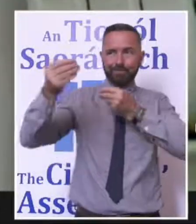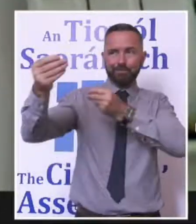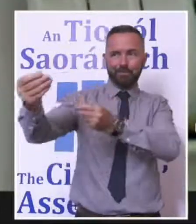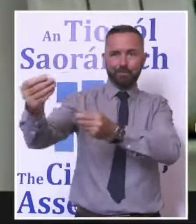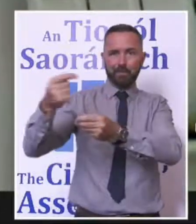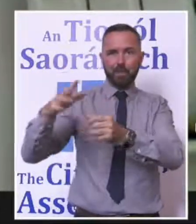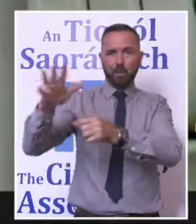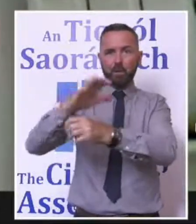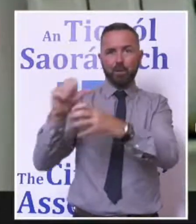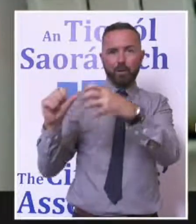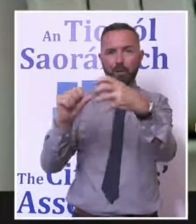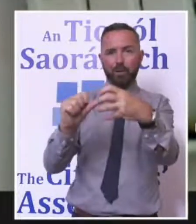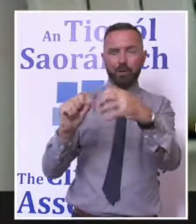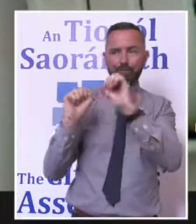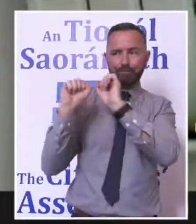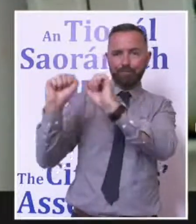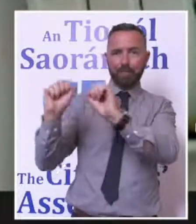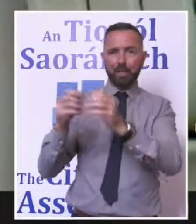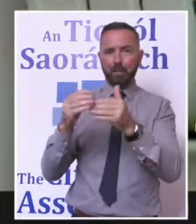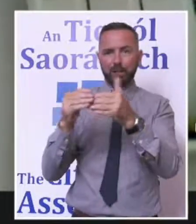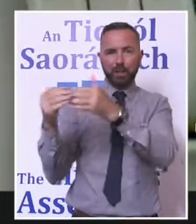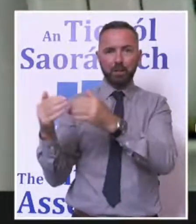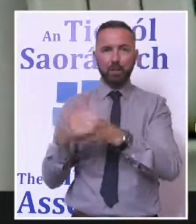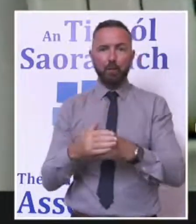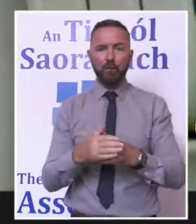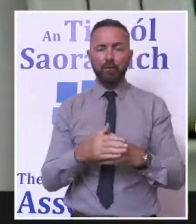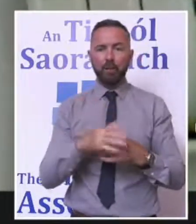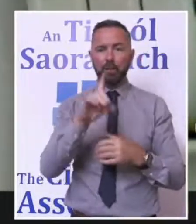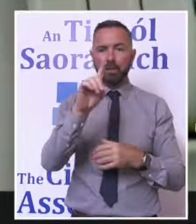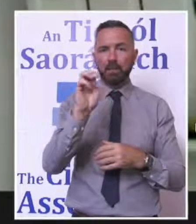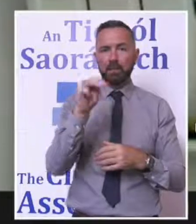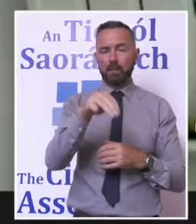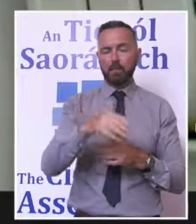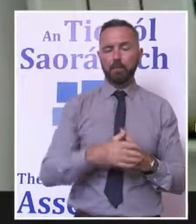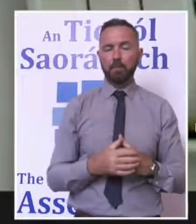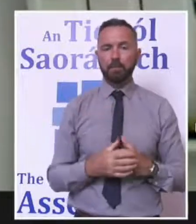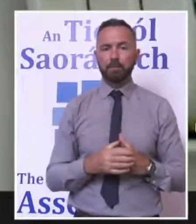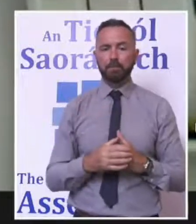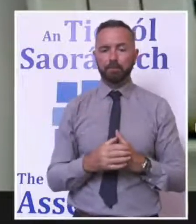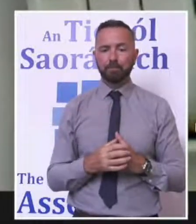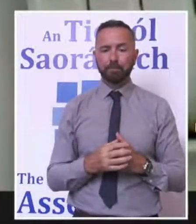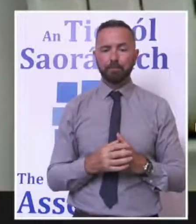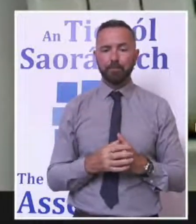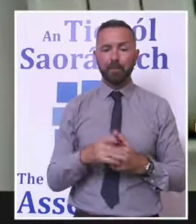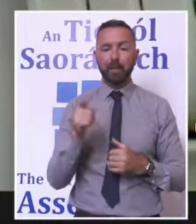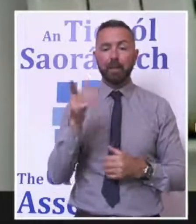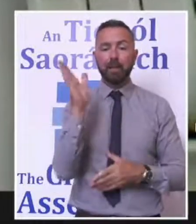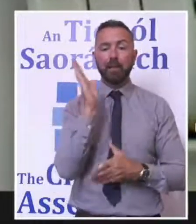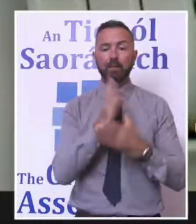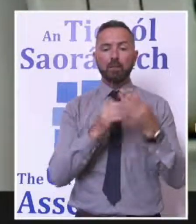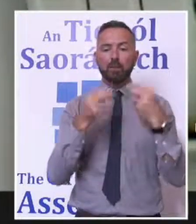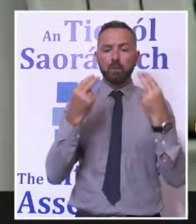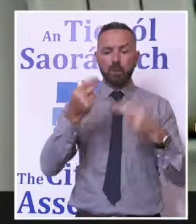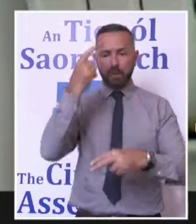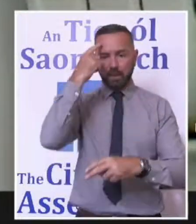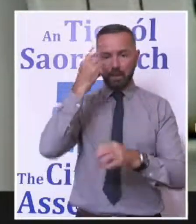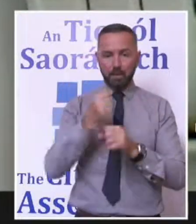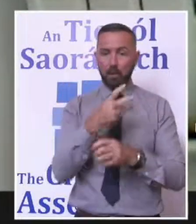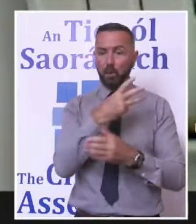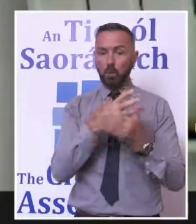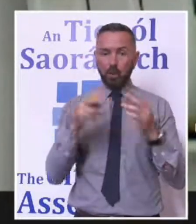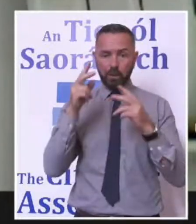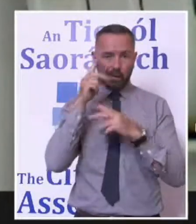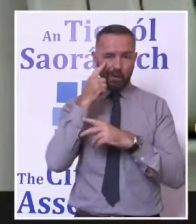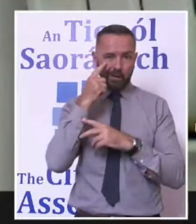umbrella under the leadership of the directly elected mayor. So I think that's something that is well worth looking at